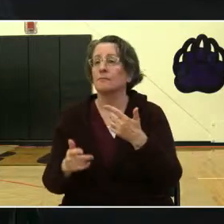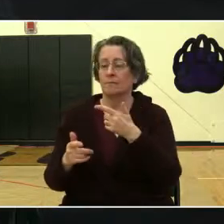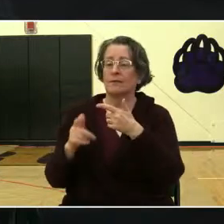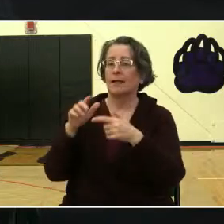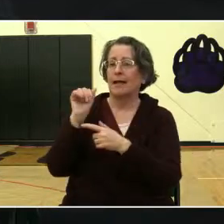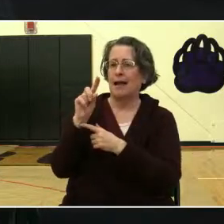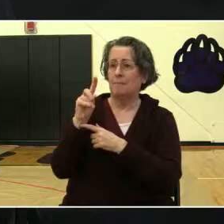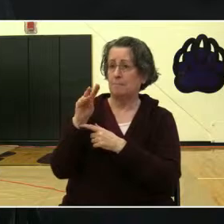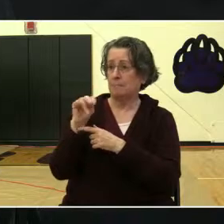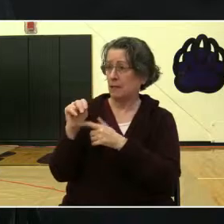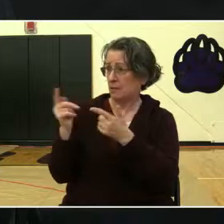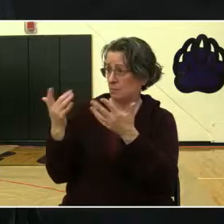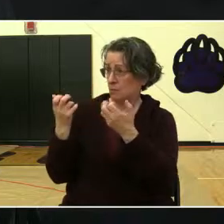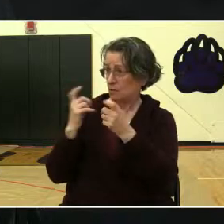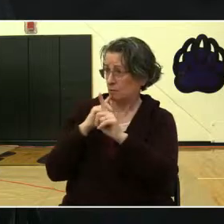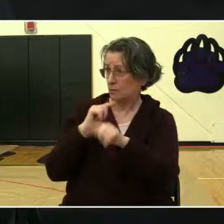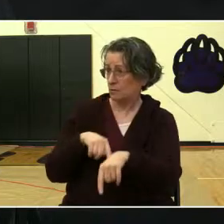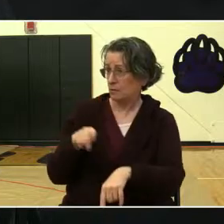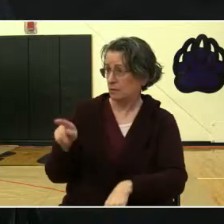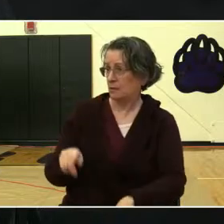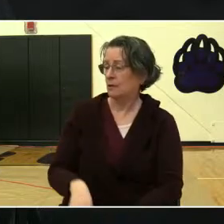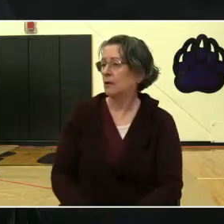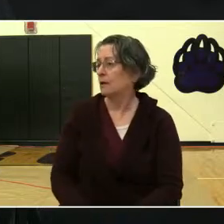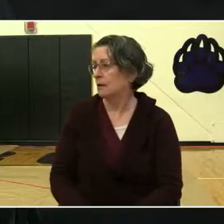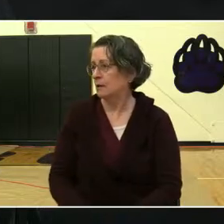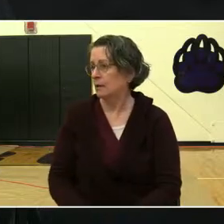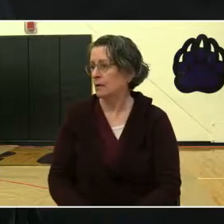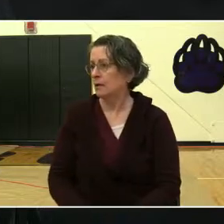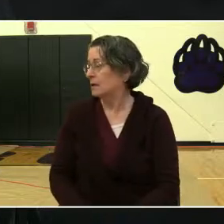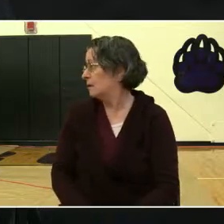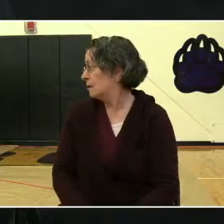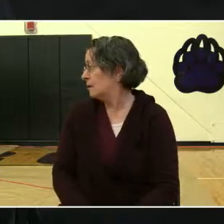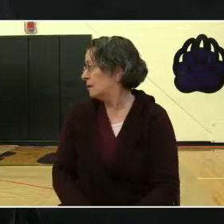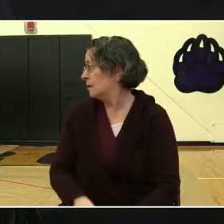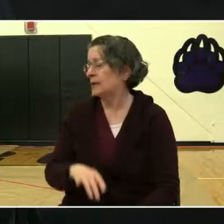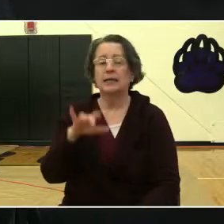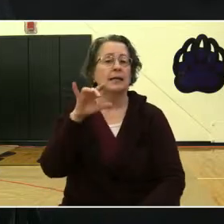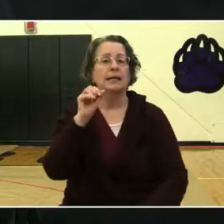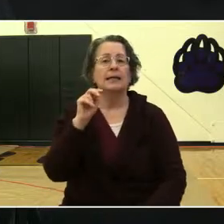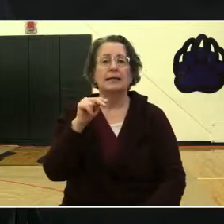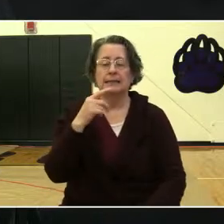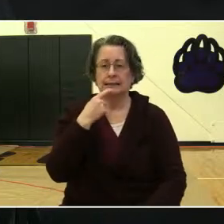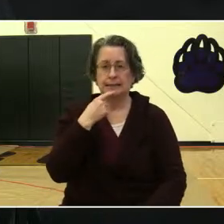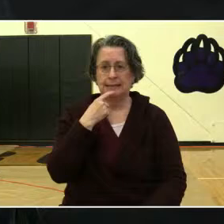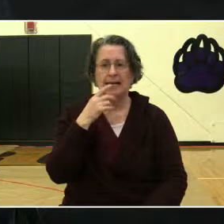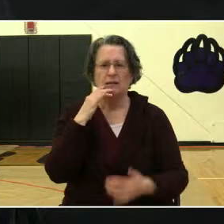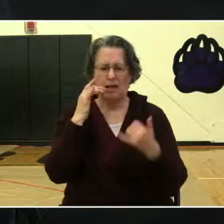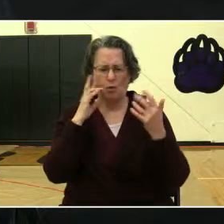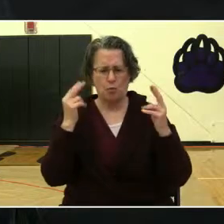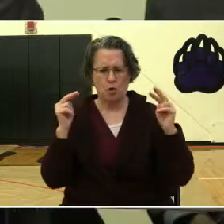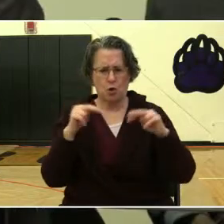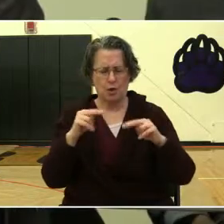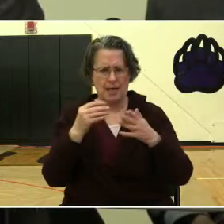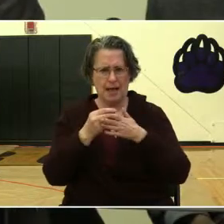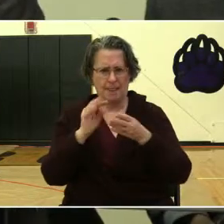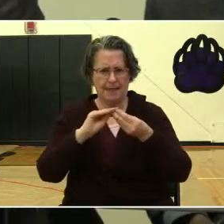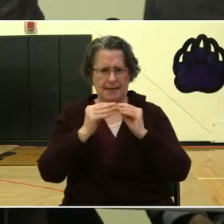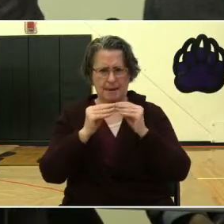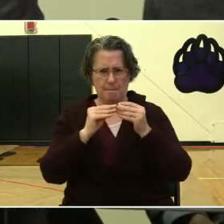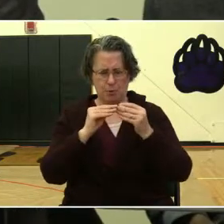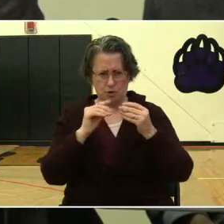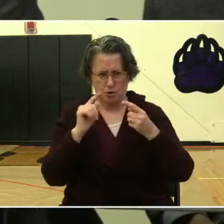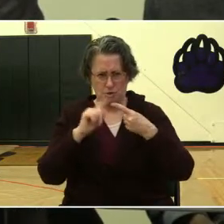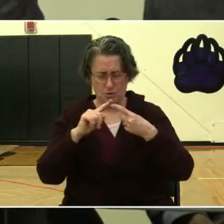be Mr good thank you thank you Mr moderator we're working on getting the number now and I think the